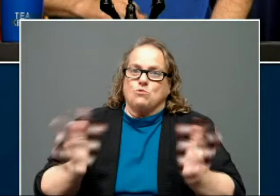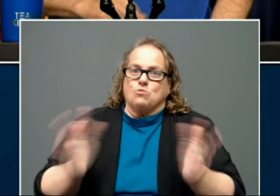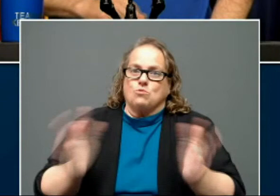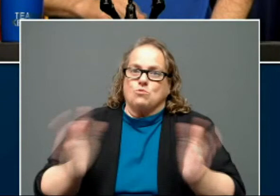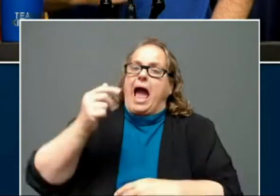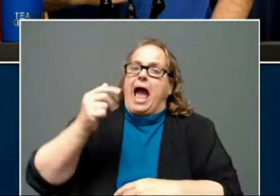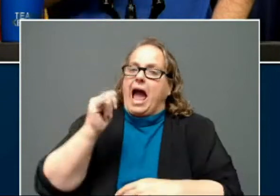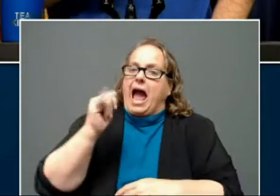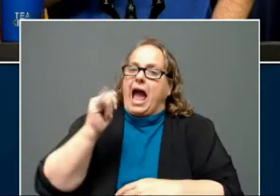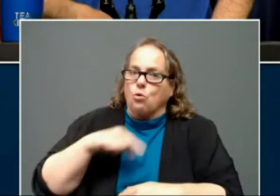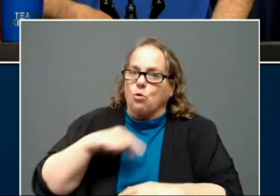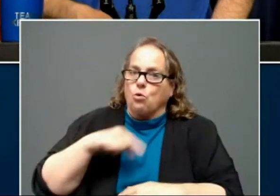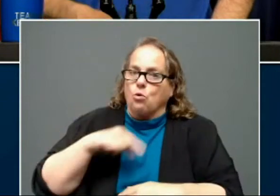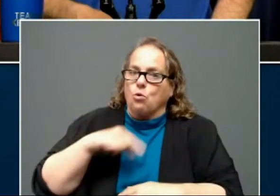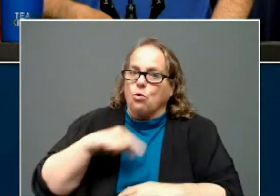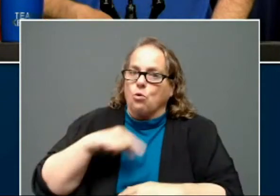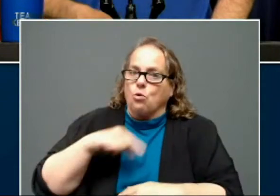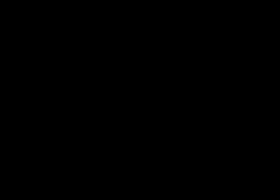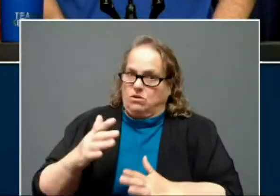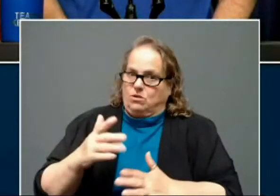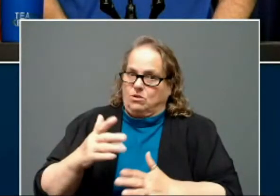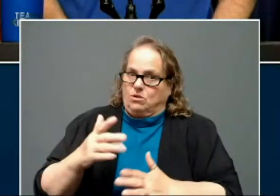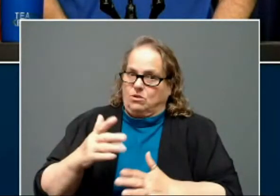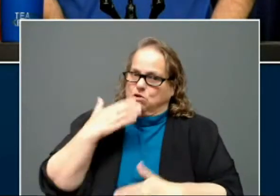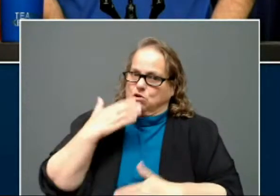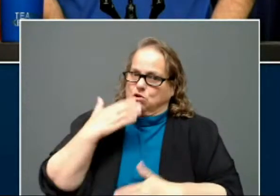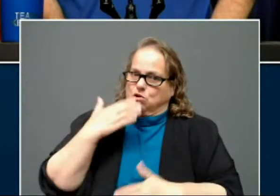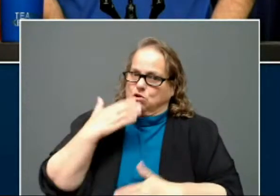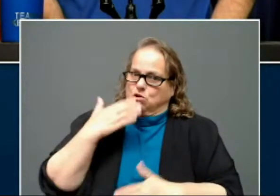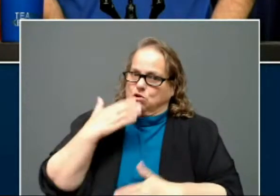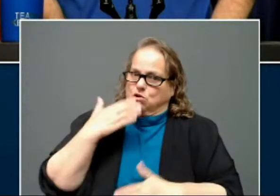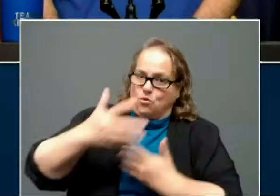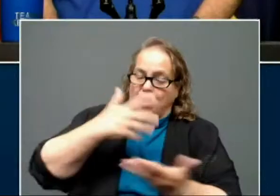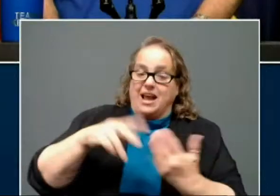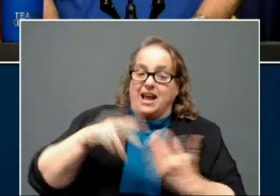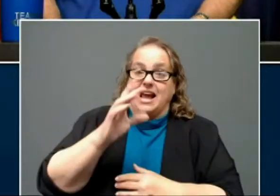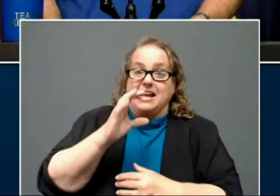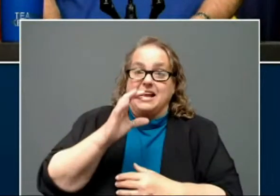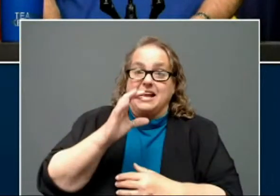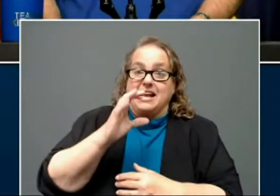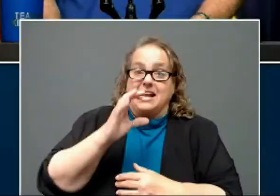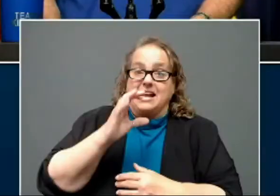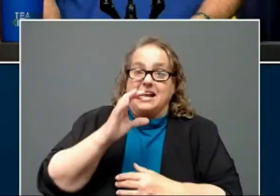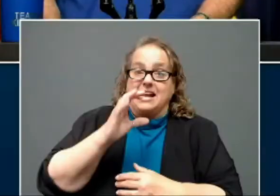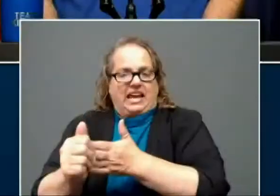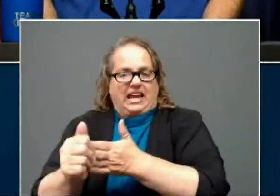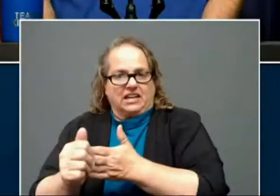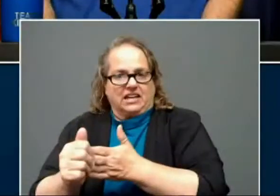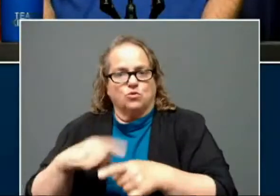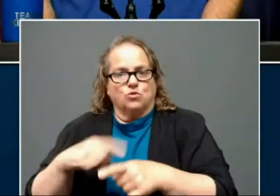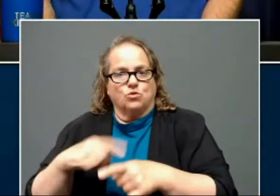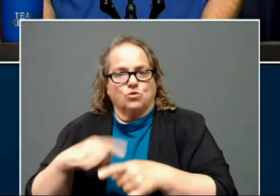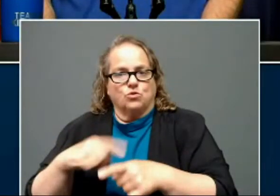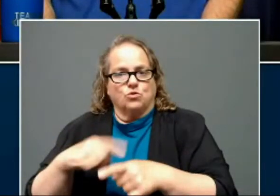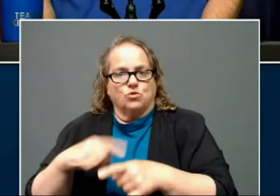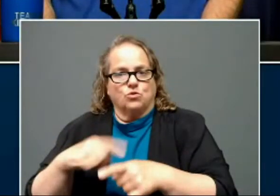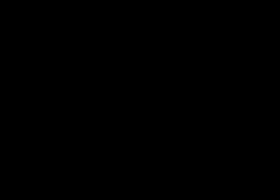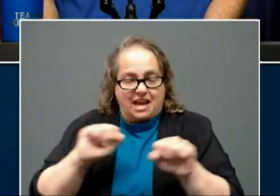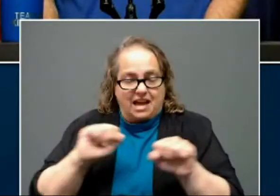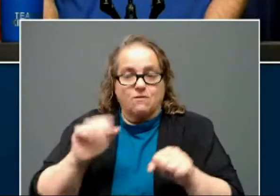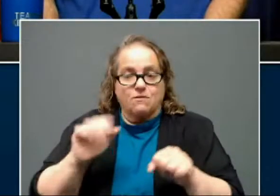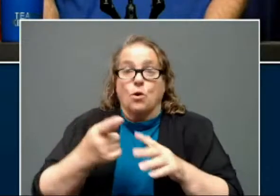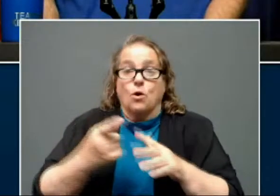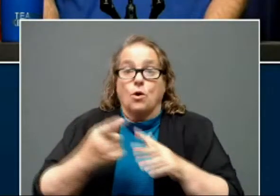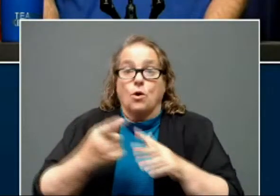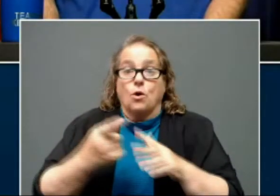is leading the charge in keeping us safe. Work on the new location is scheduled to begin at the start of 2022,